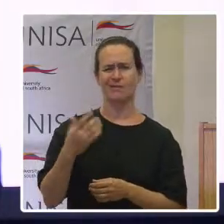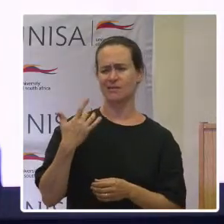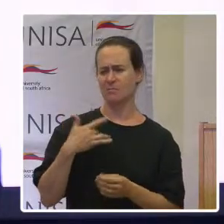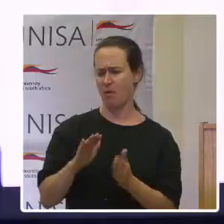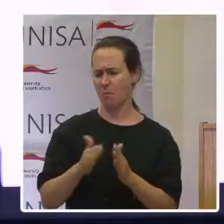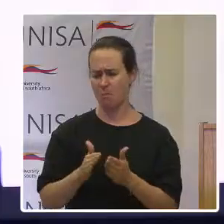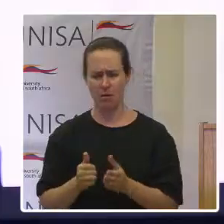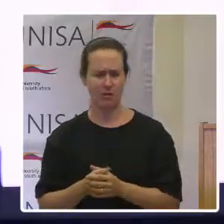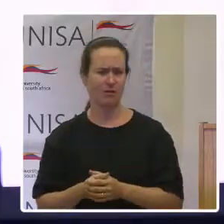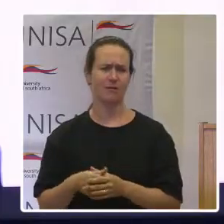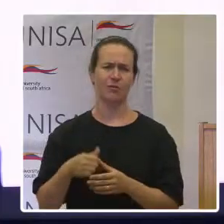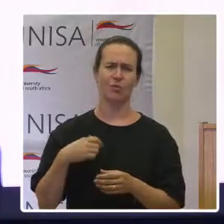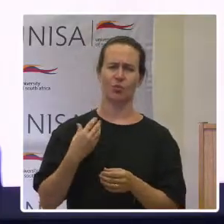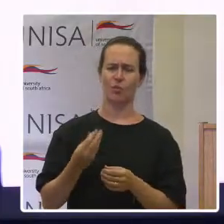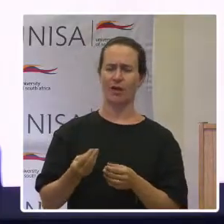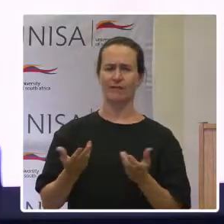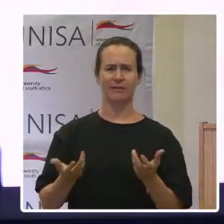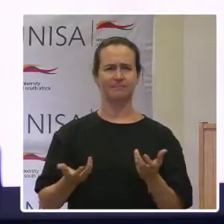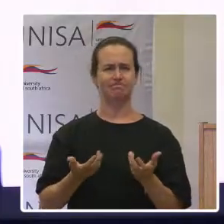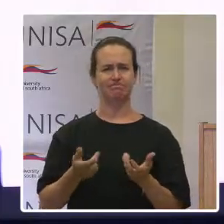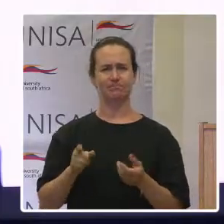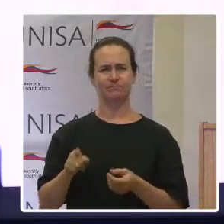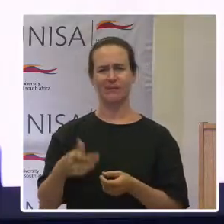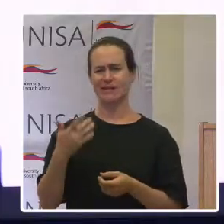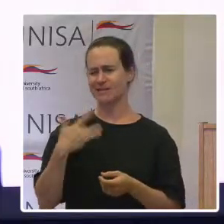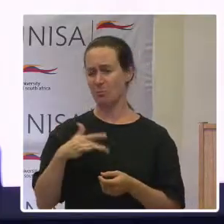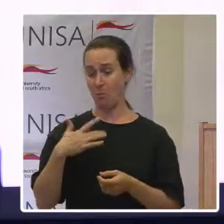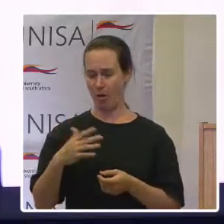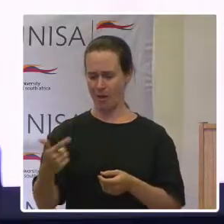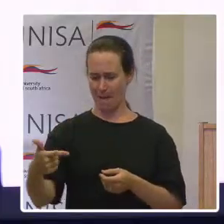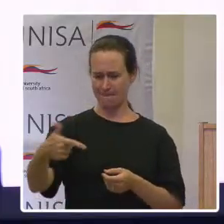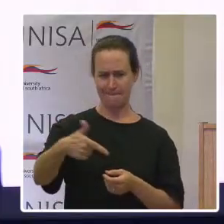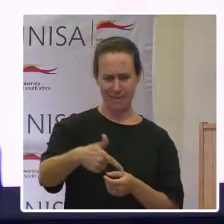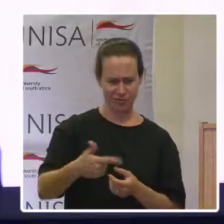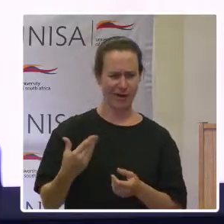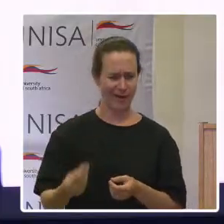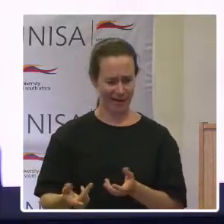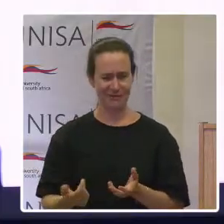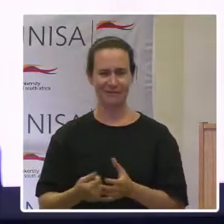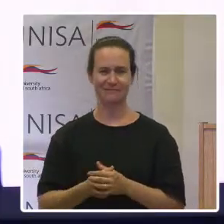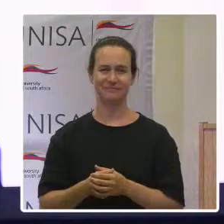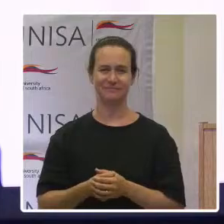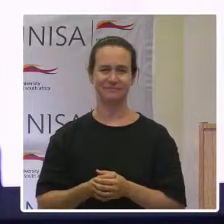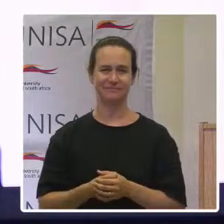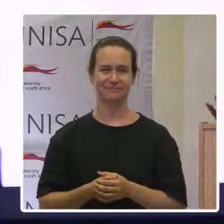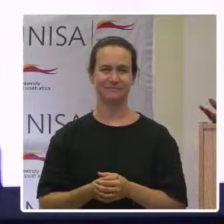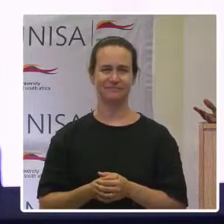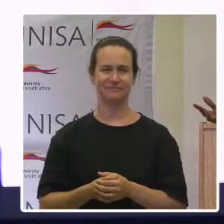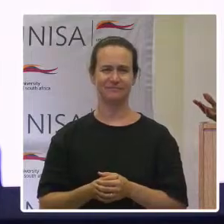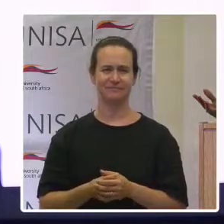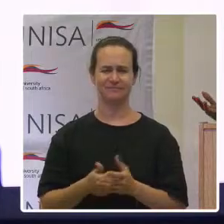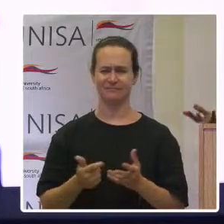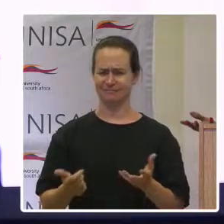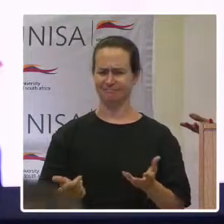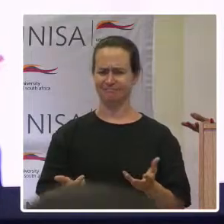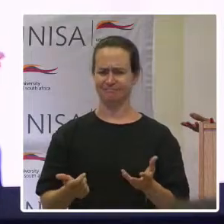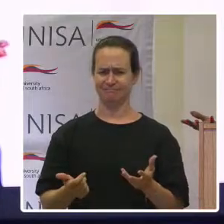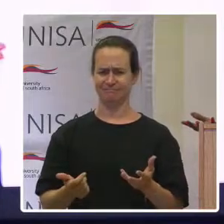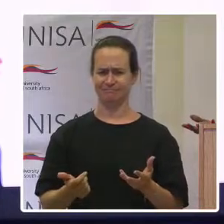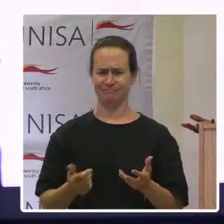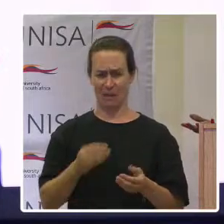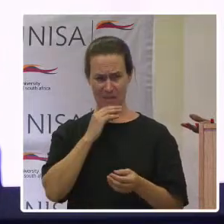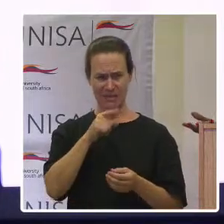books. We've got smart petrol tanks. You know, are they not